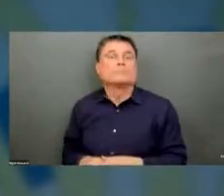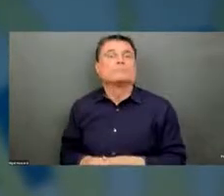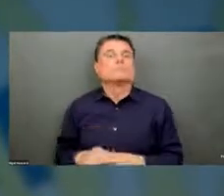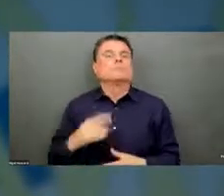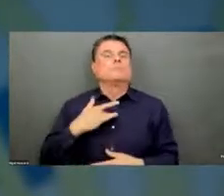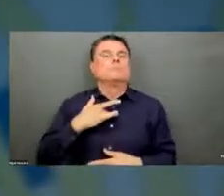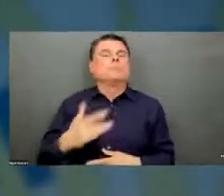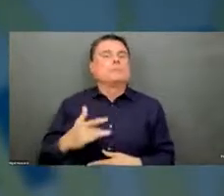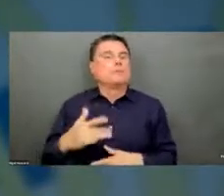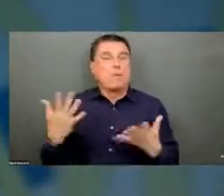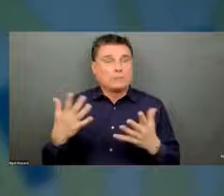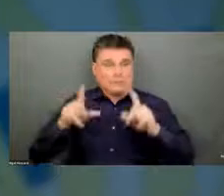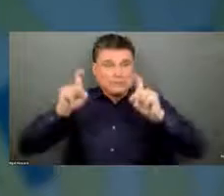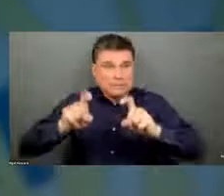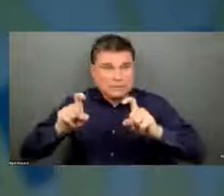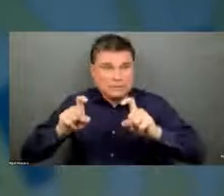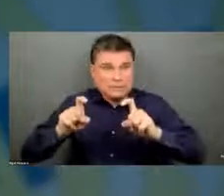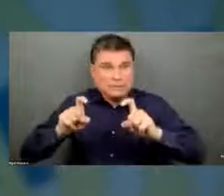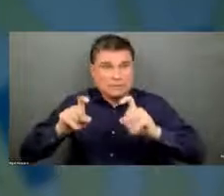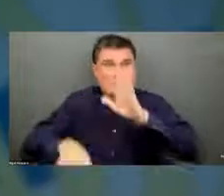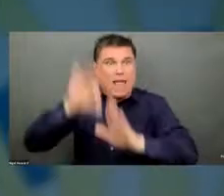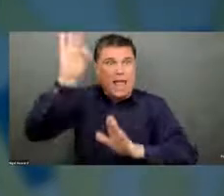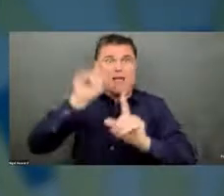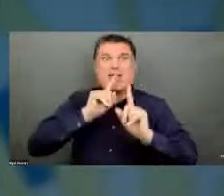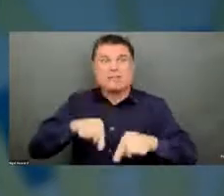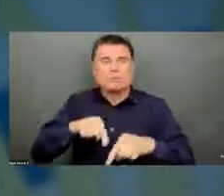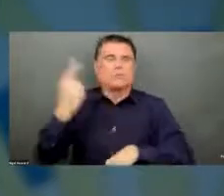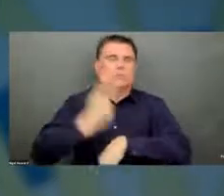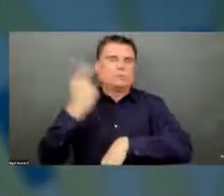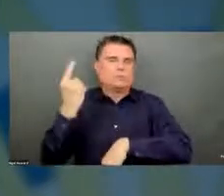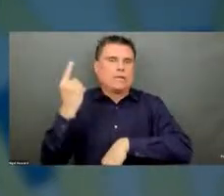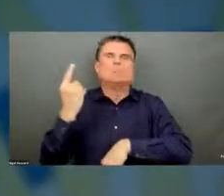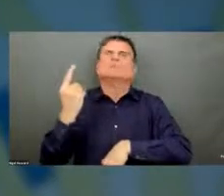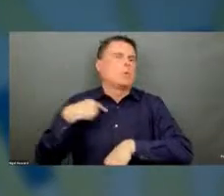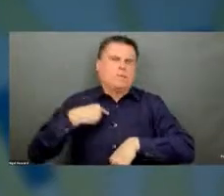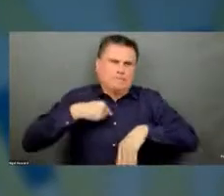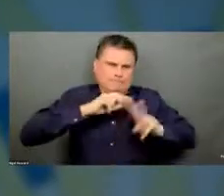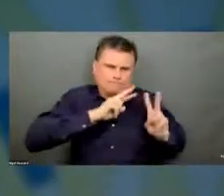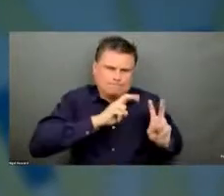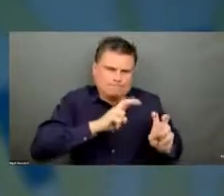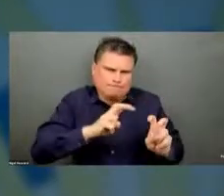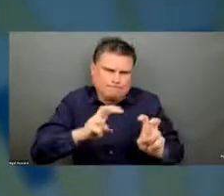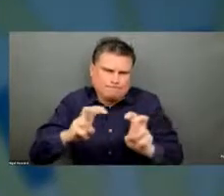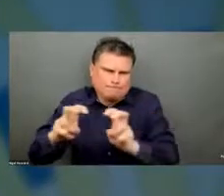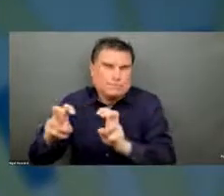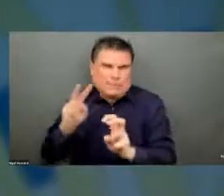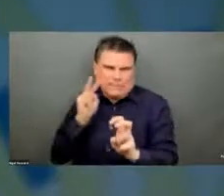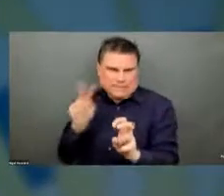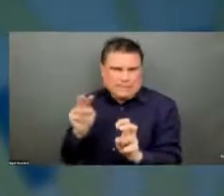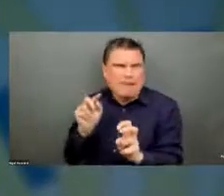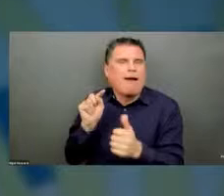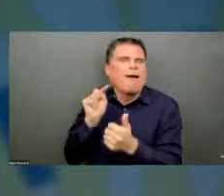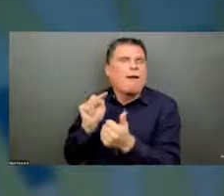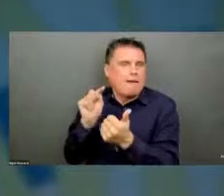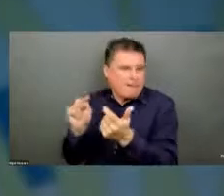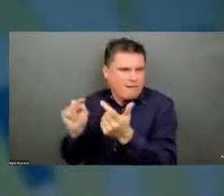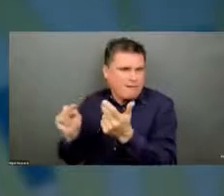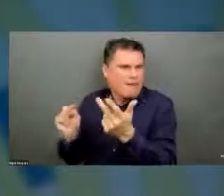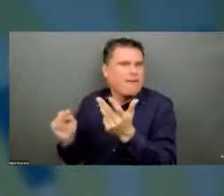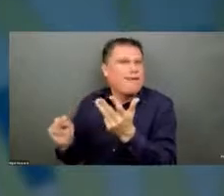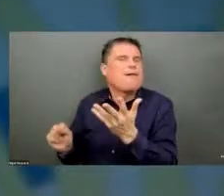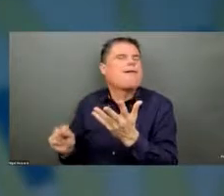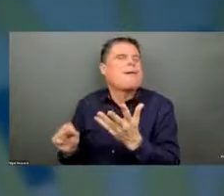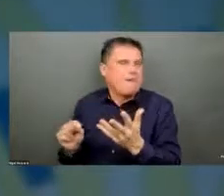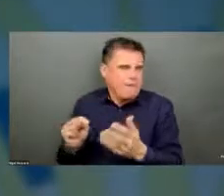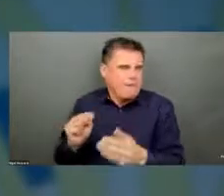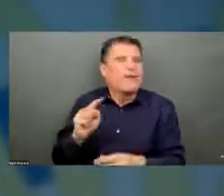which variant it is, or if it is a variant at all, because some of these turn out not to be. So when we report on a daily